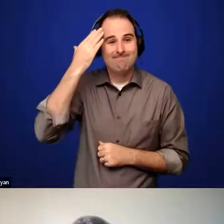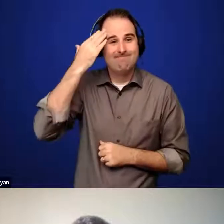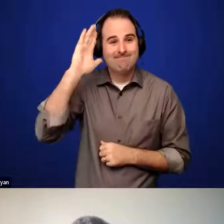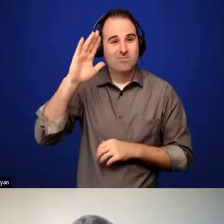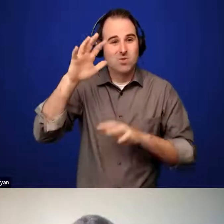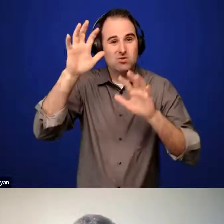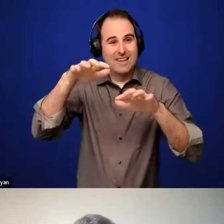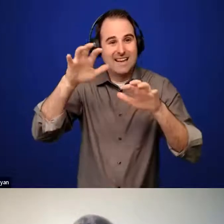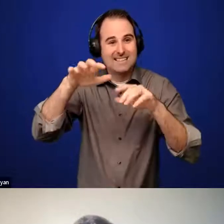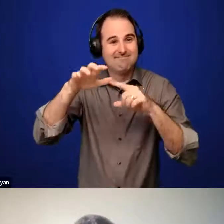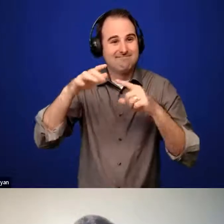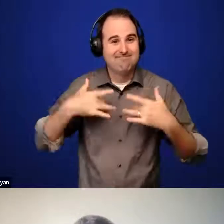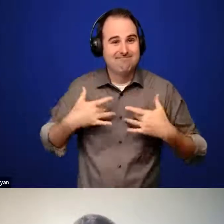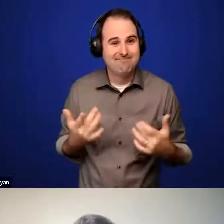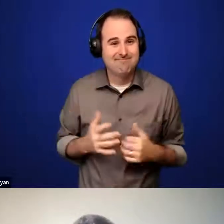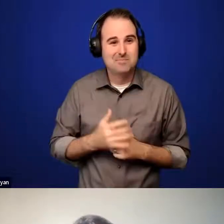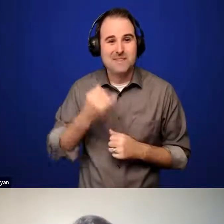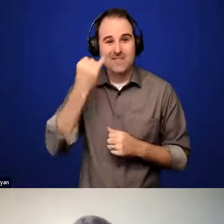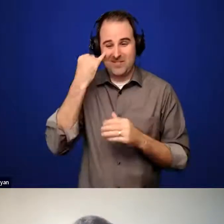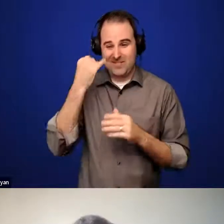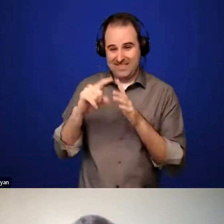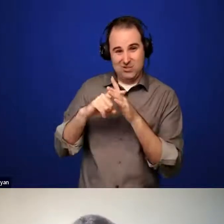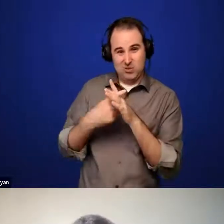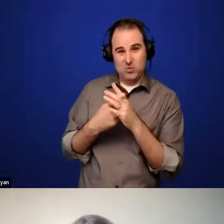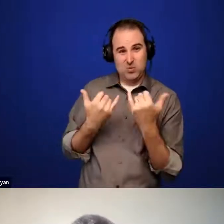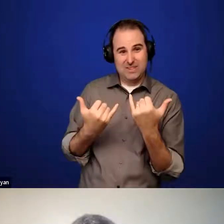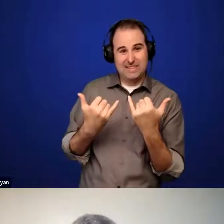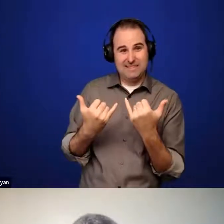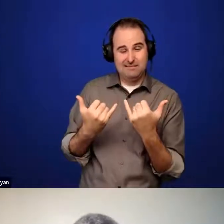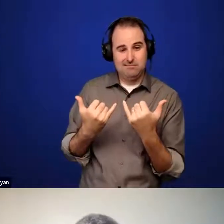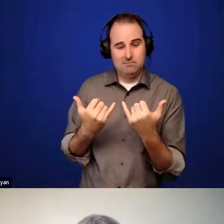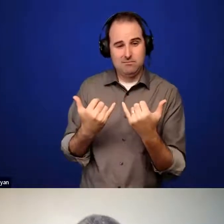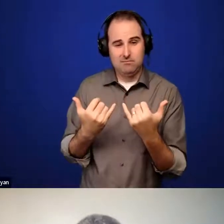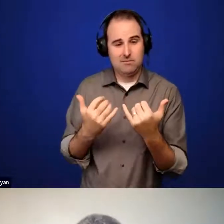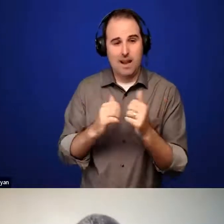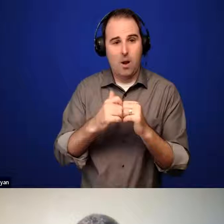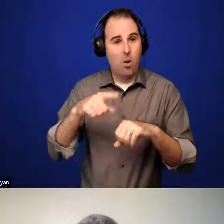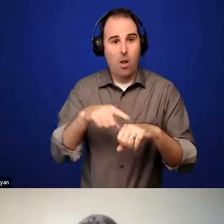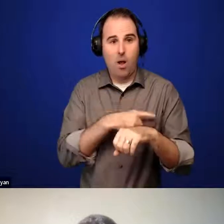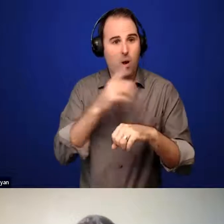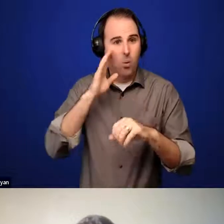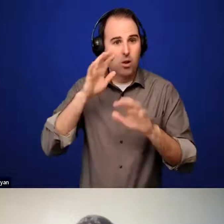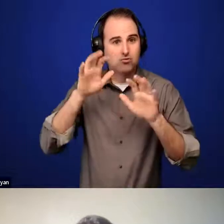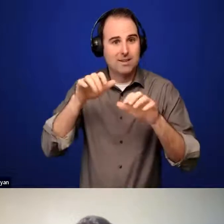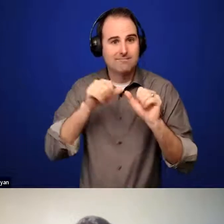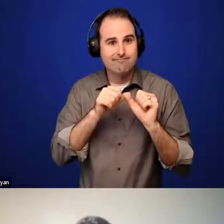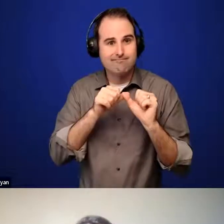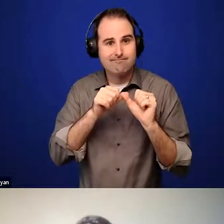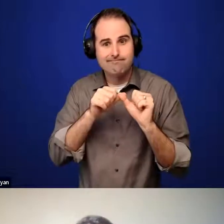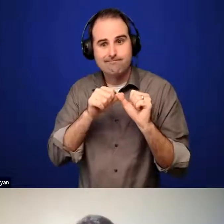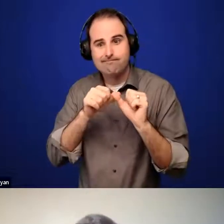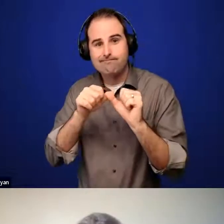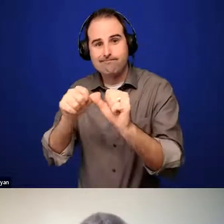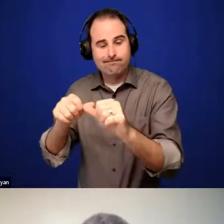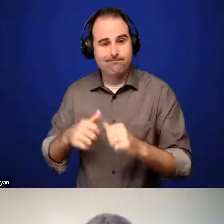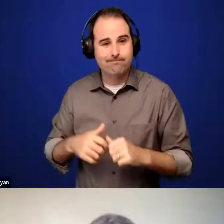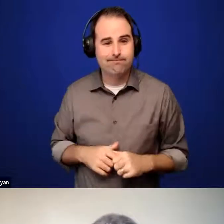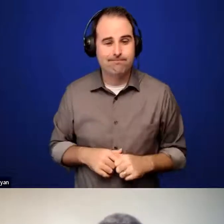it starts today, how long is going to rain, and what are the